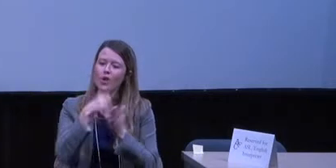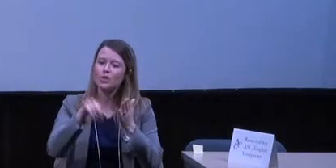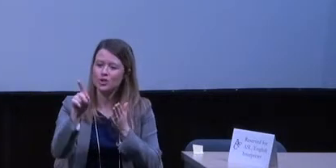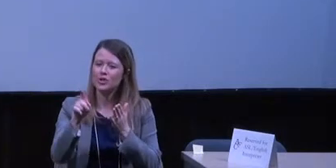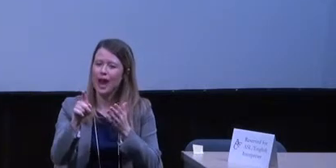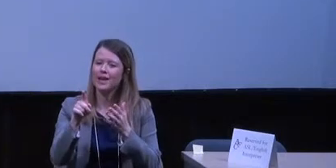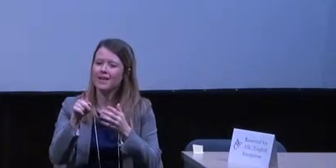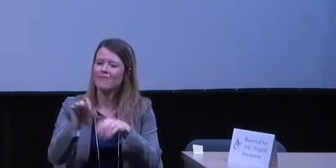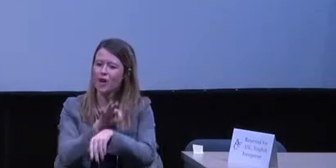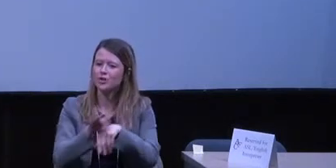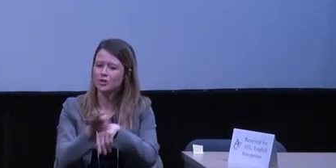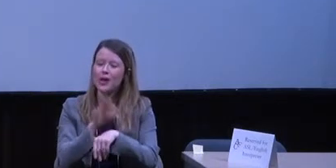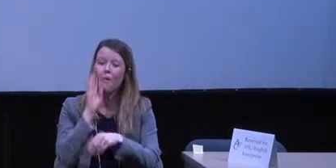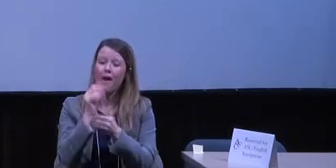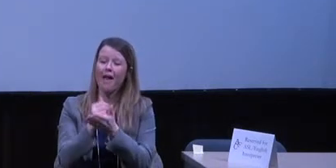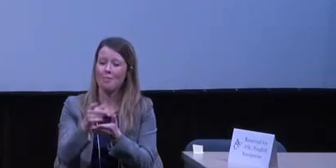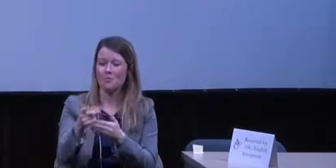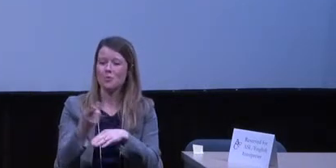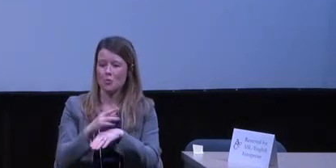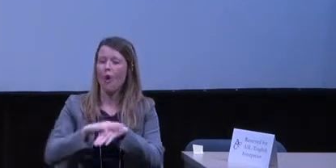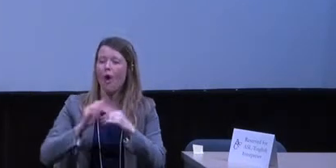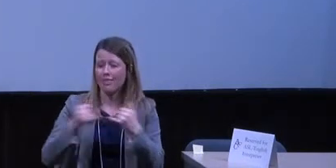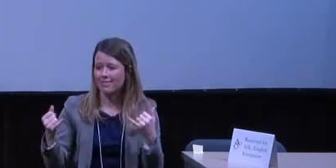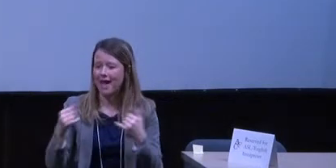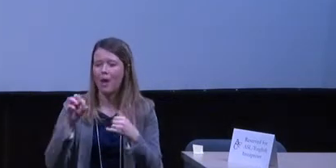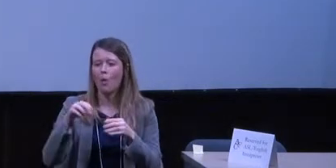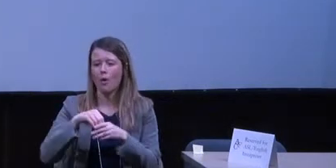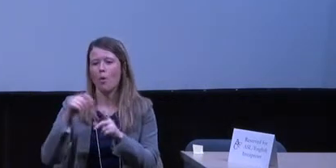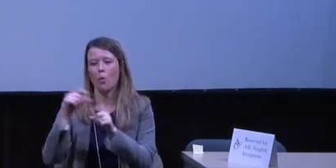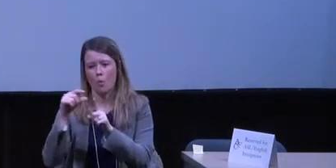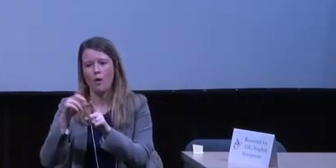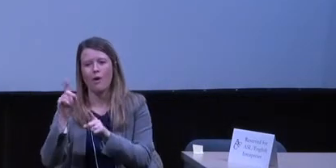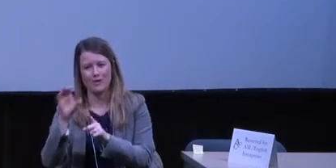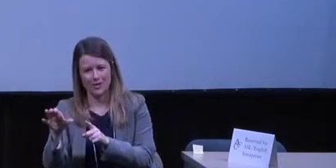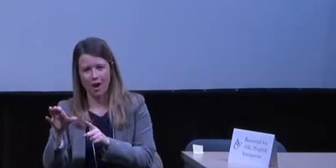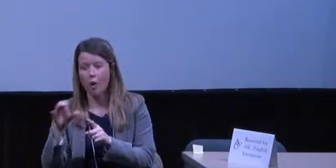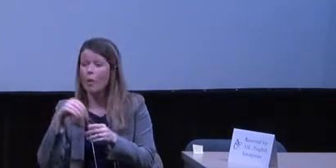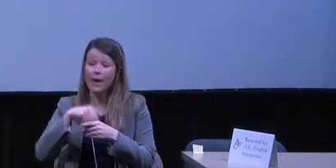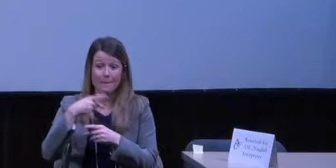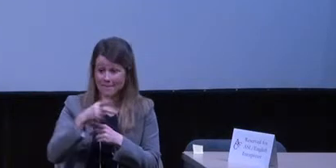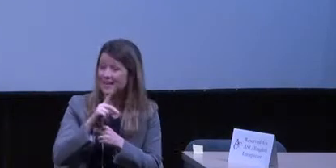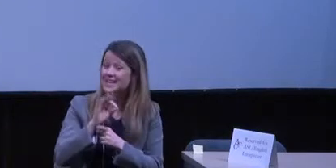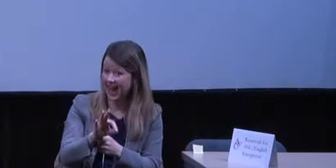it online, in a Word document,